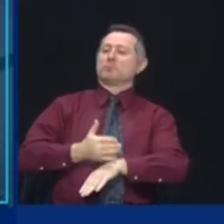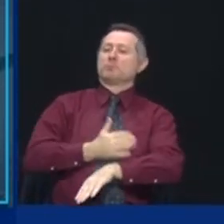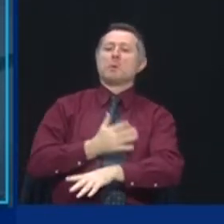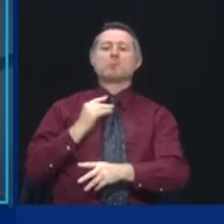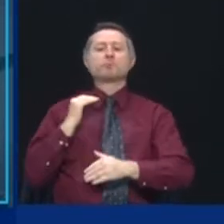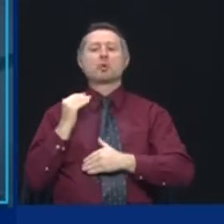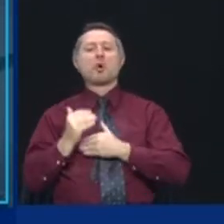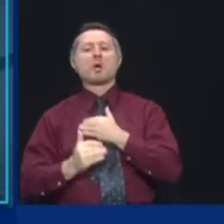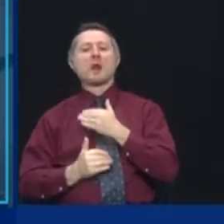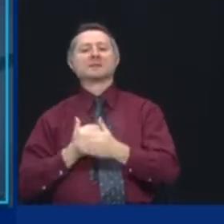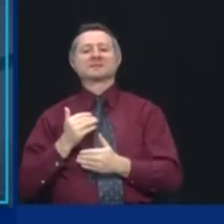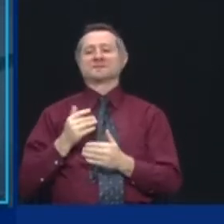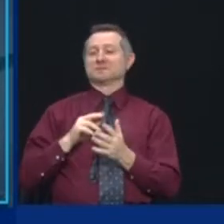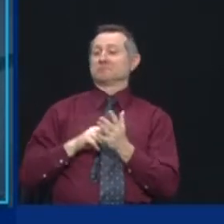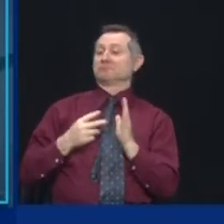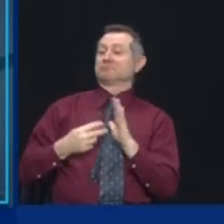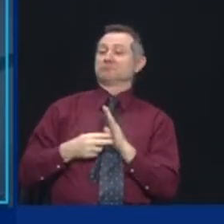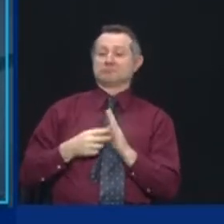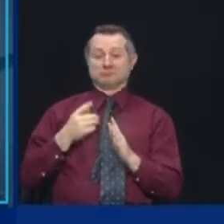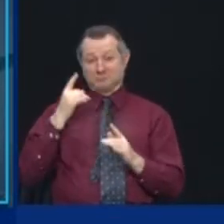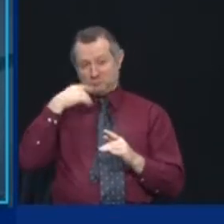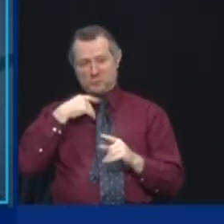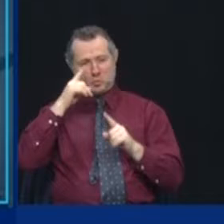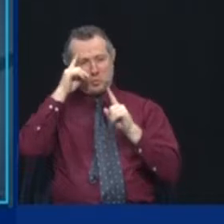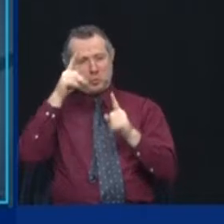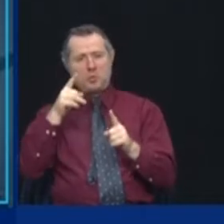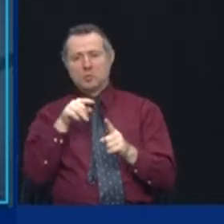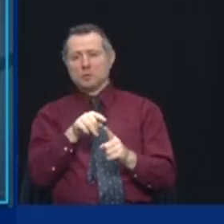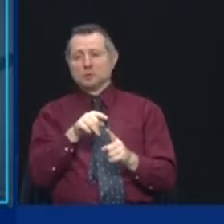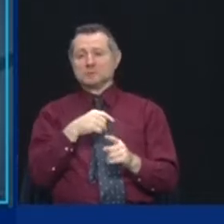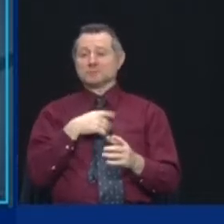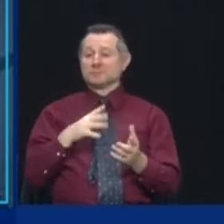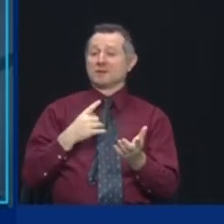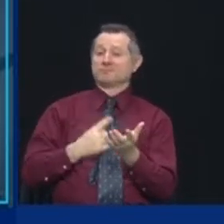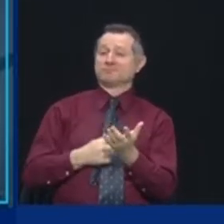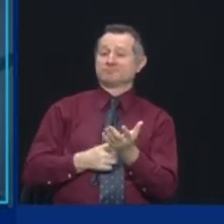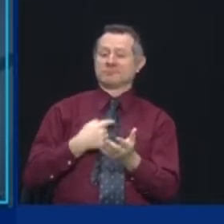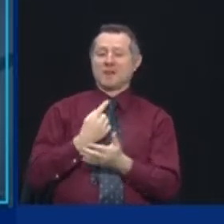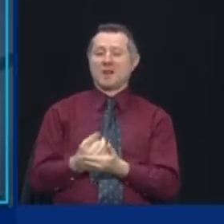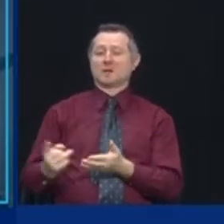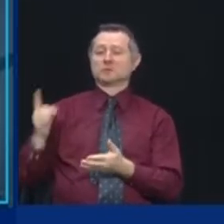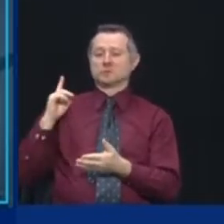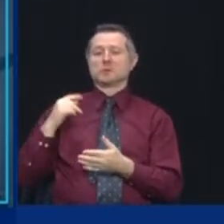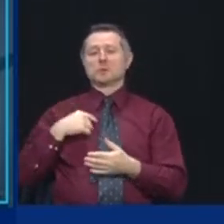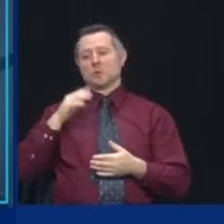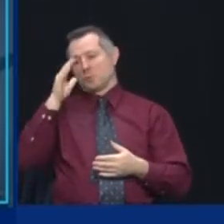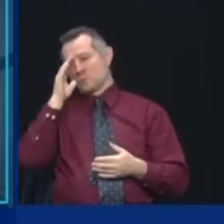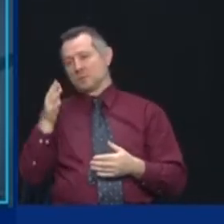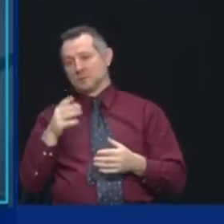goal. As we discussed last week, we are reopening the valve.